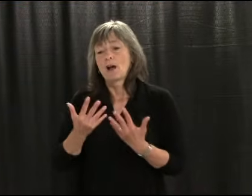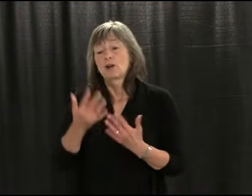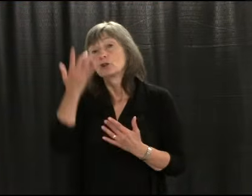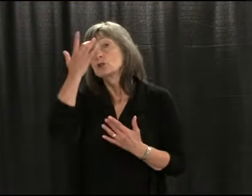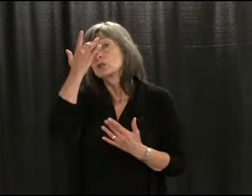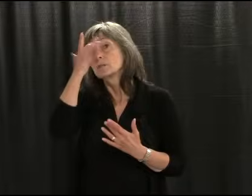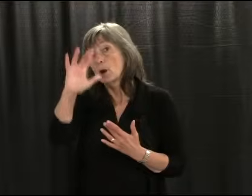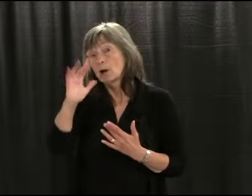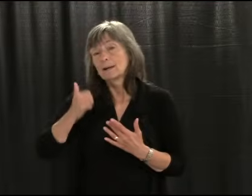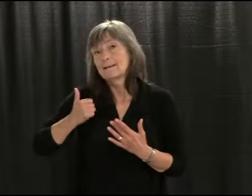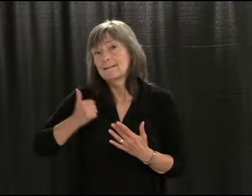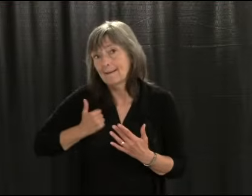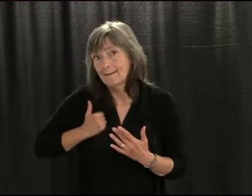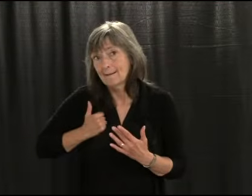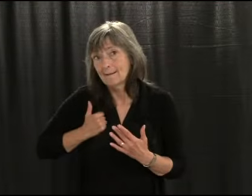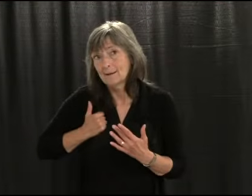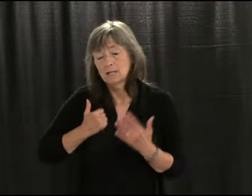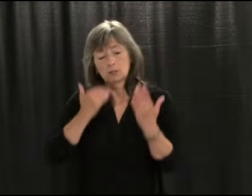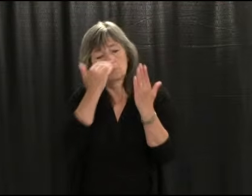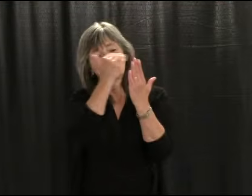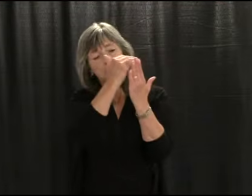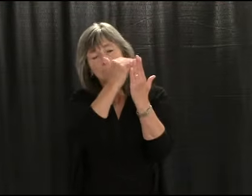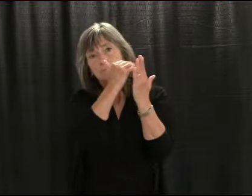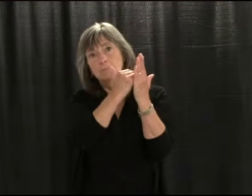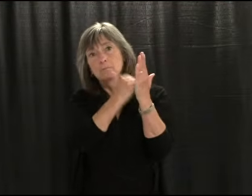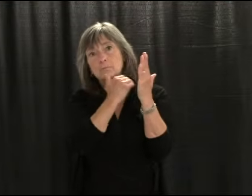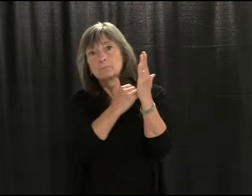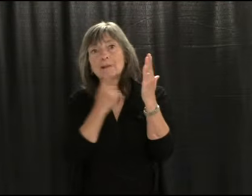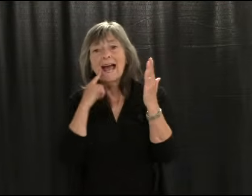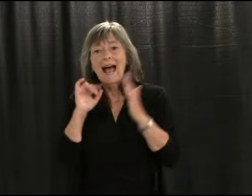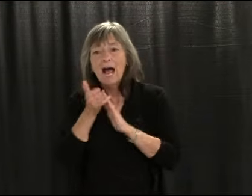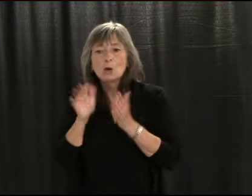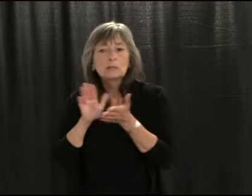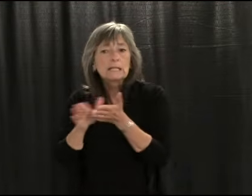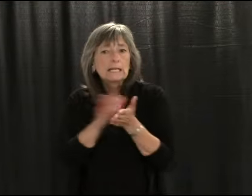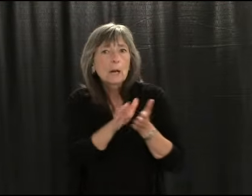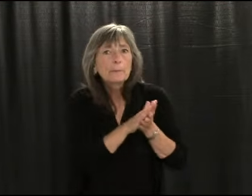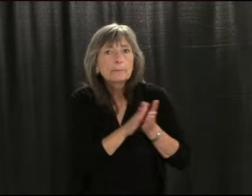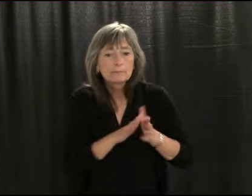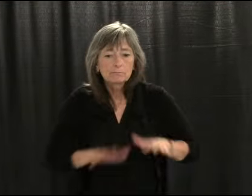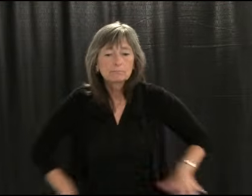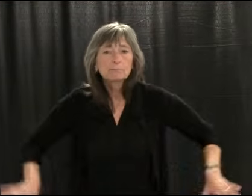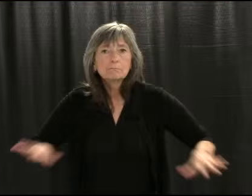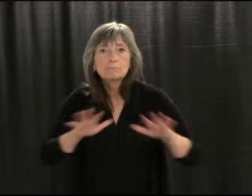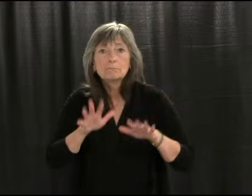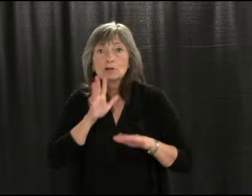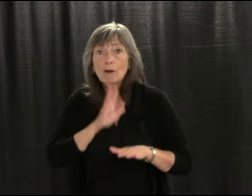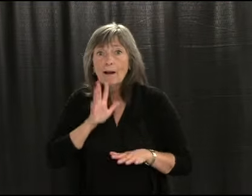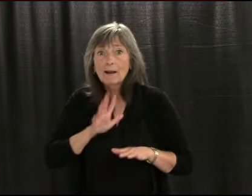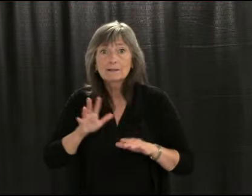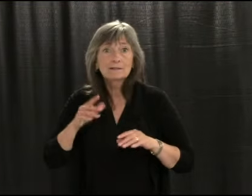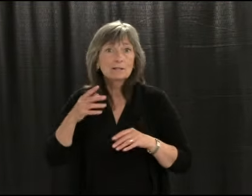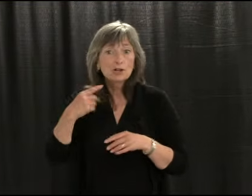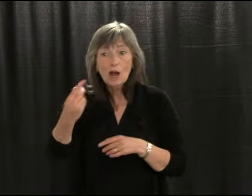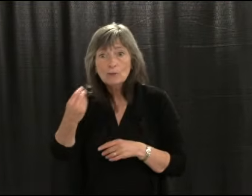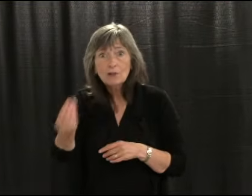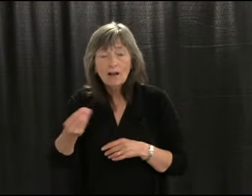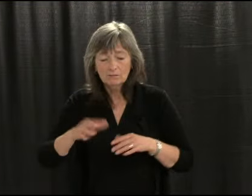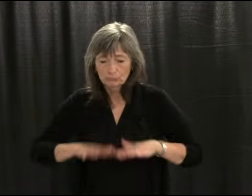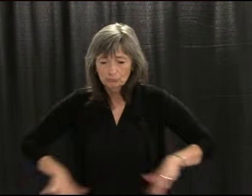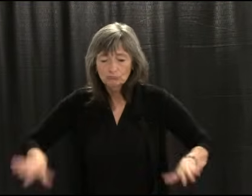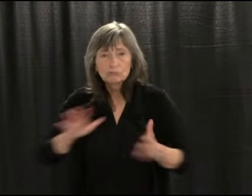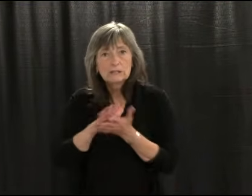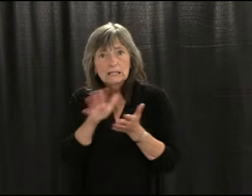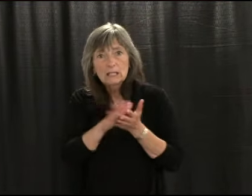incredible listing of all of the things you should remove around your property, clean up. And given how this season continues to unfold, I would encourage anybody